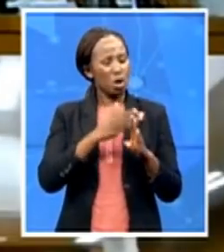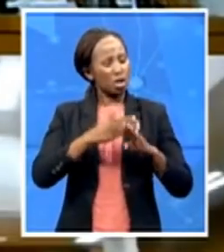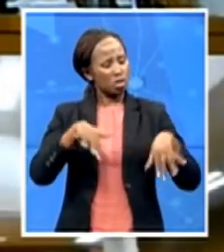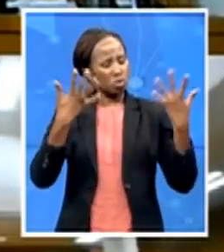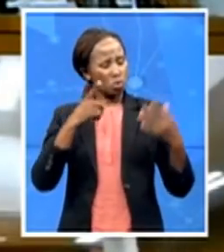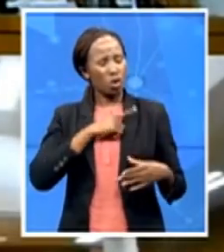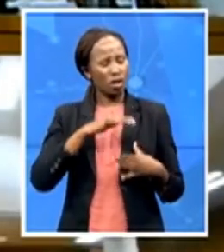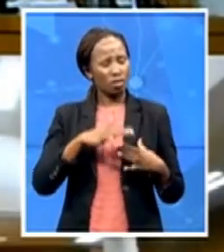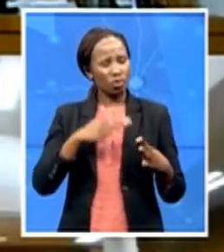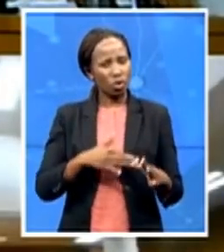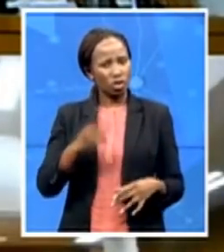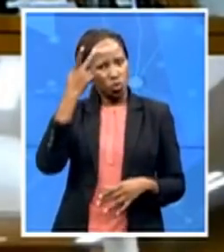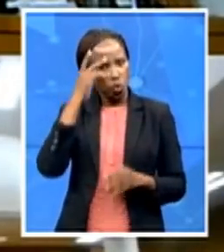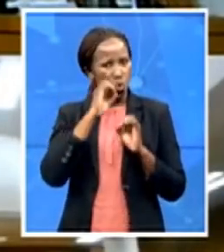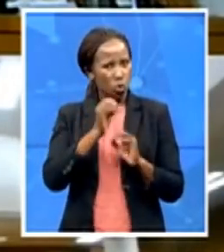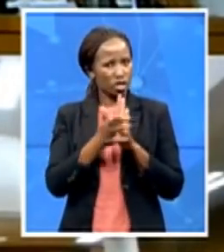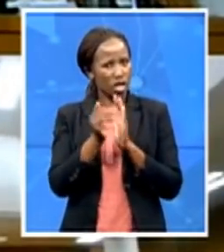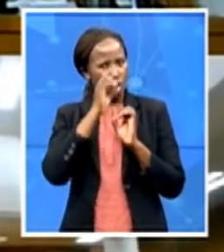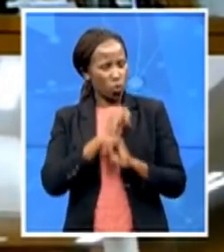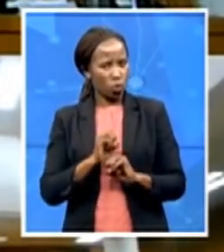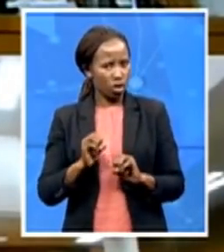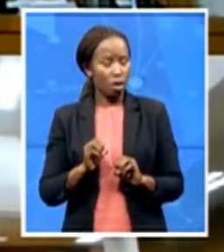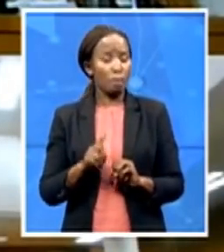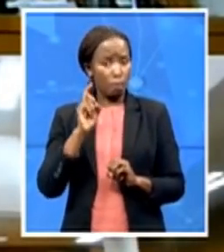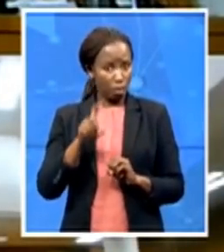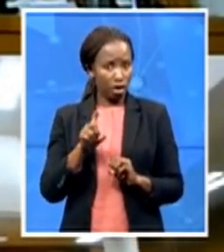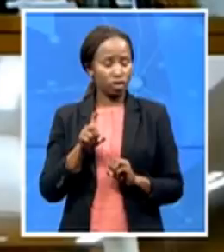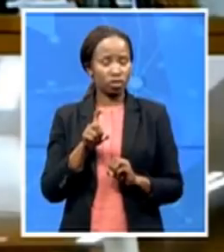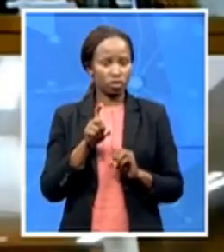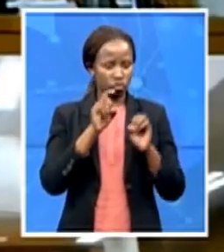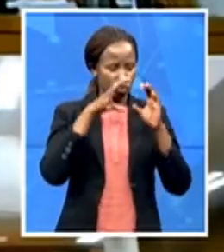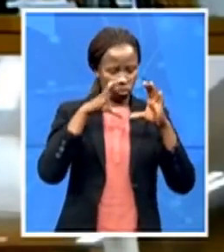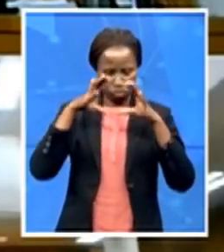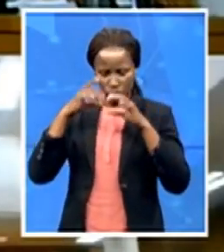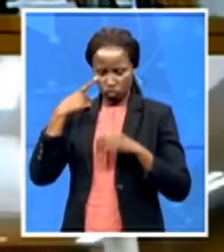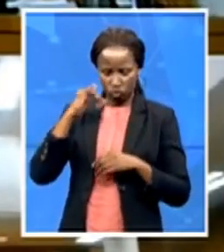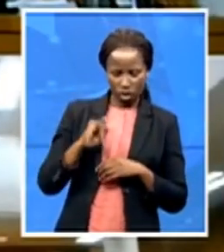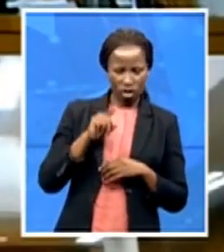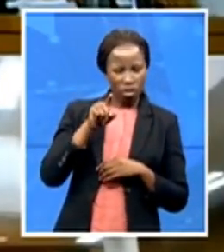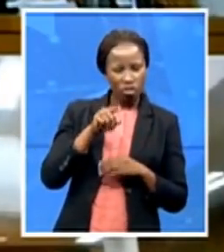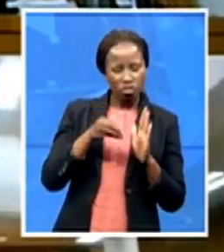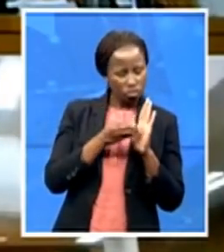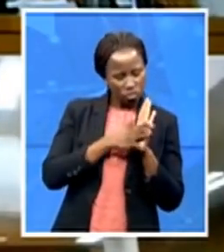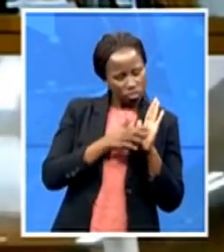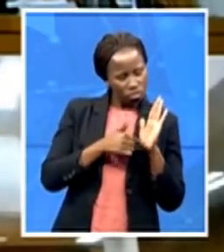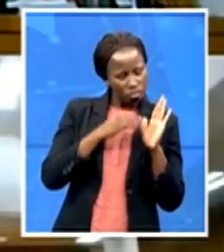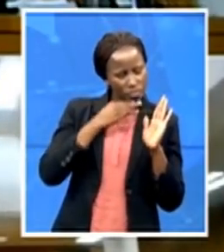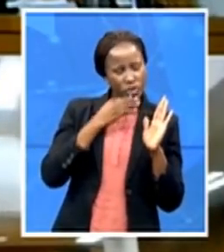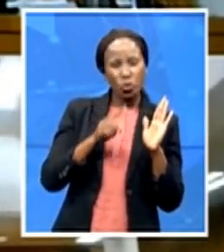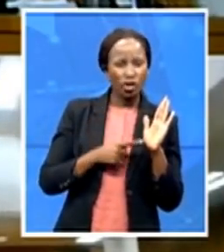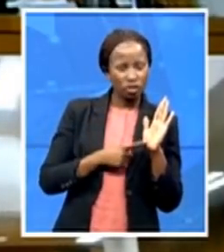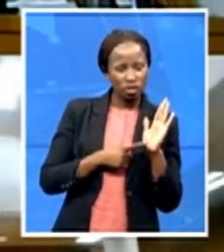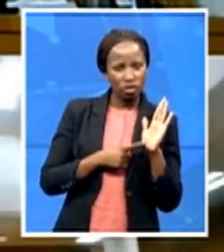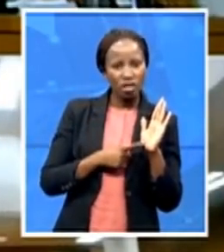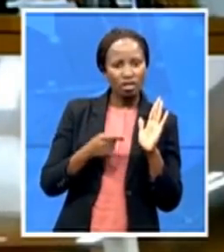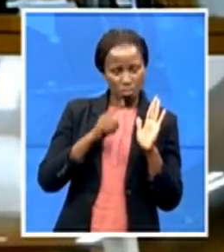these. You must have a look at how it's defined here. And it must be demonstrated and sustained. And it